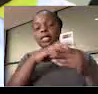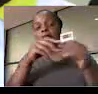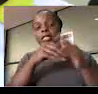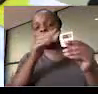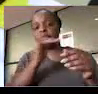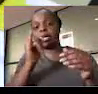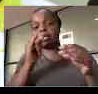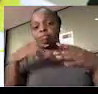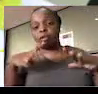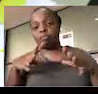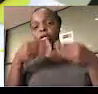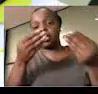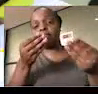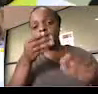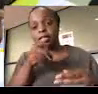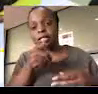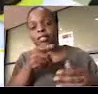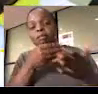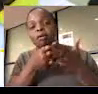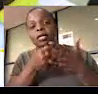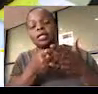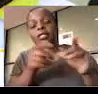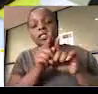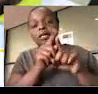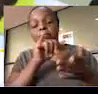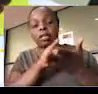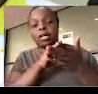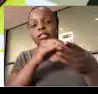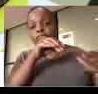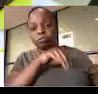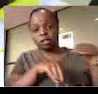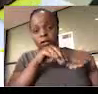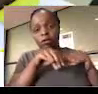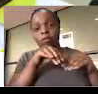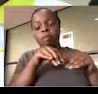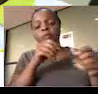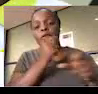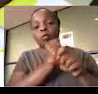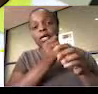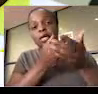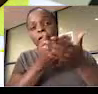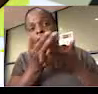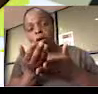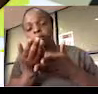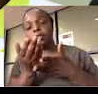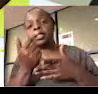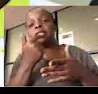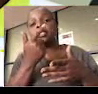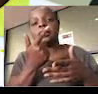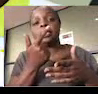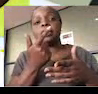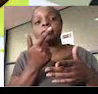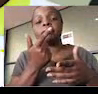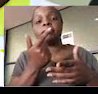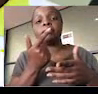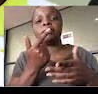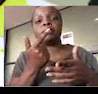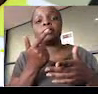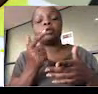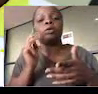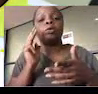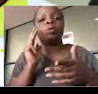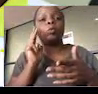you services depending on the cover you have chosen. And we don't fail you. You've done it, and we shall do it. We shall continue